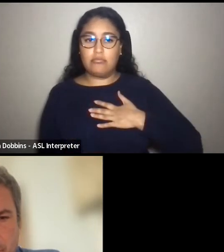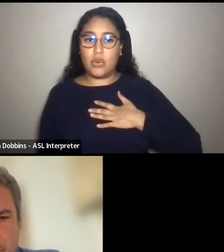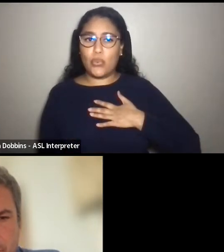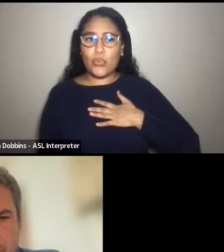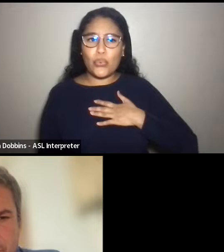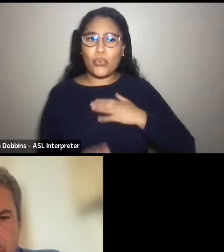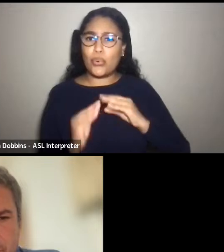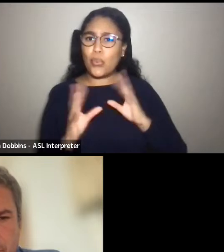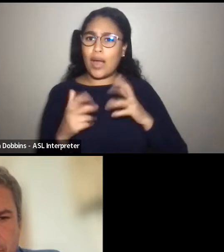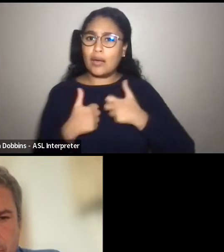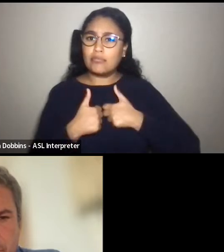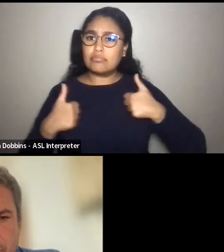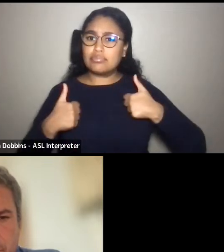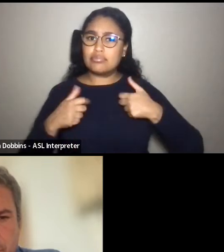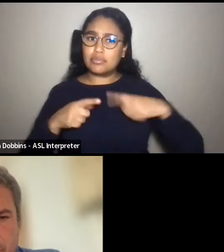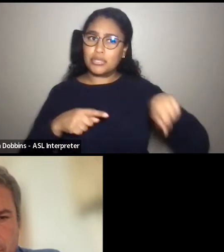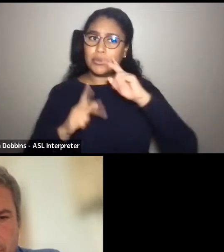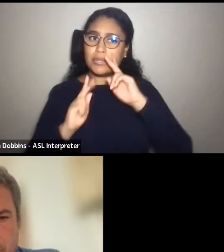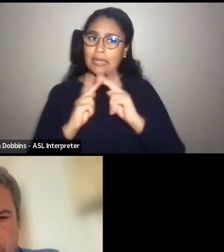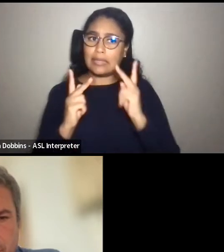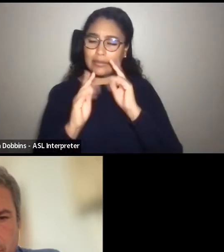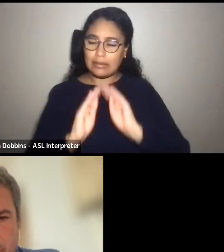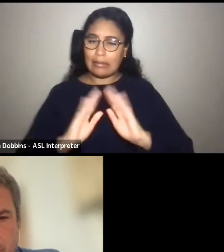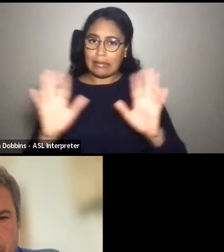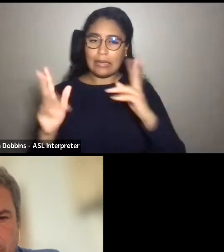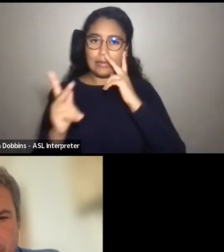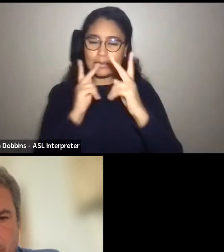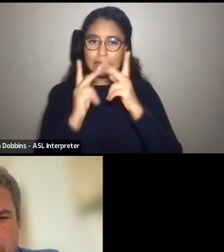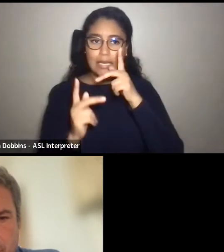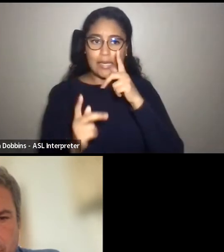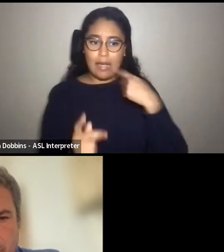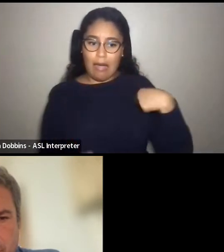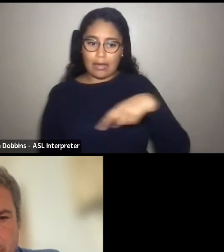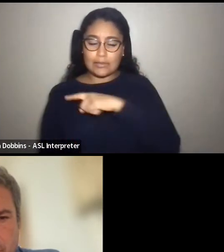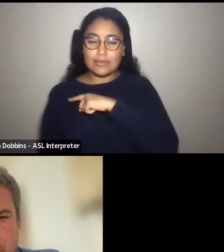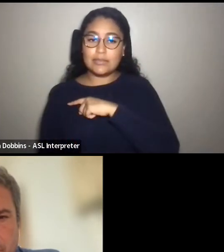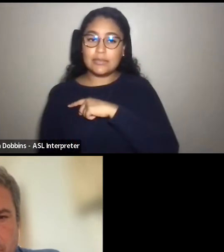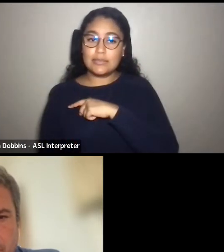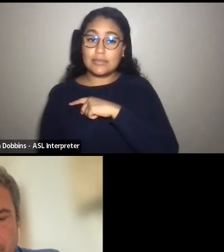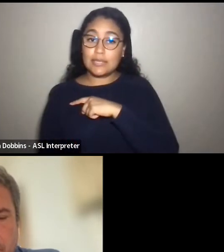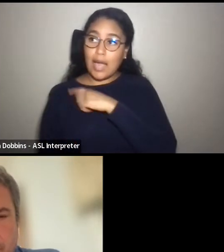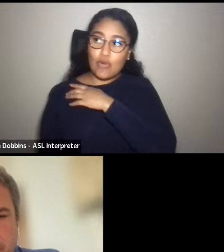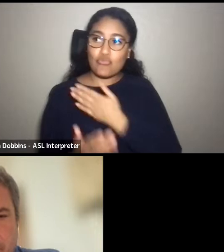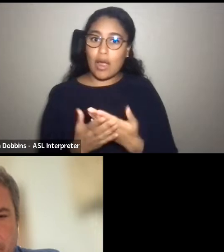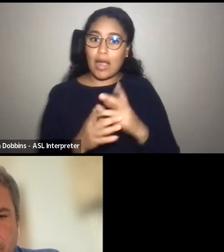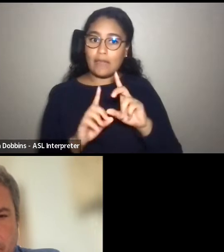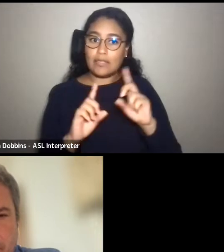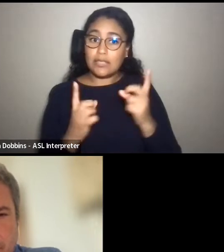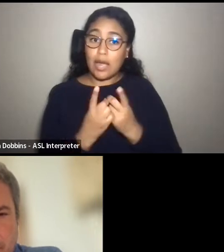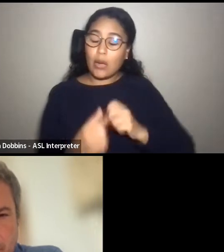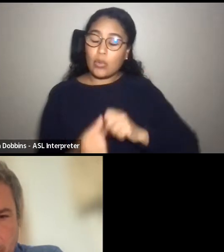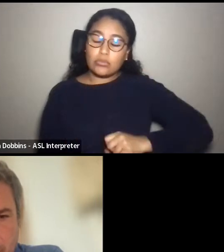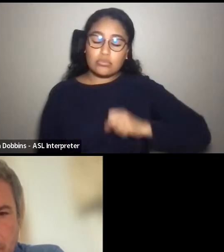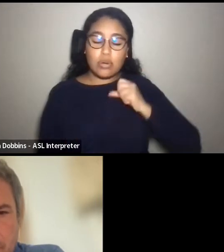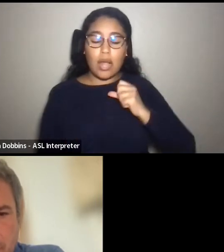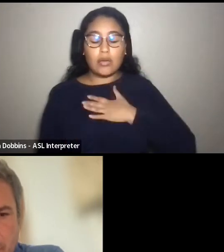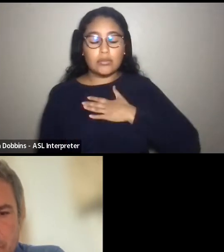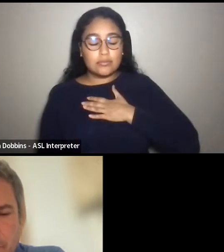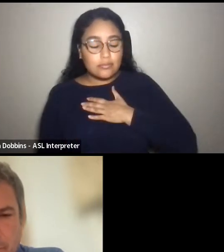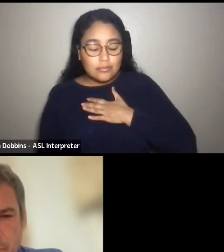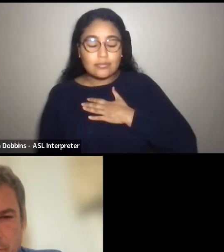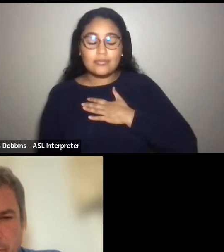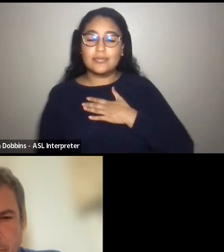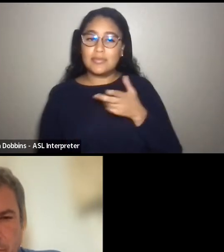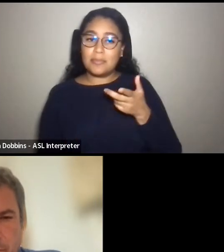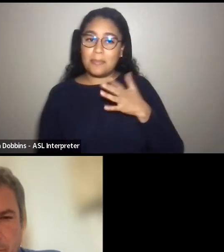seen in a way that I haven't since we came to this district. And I was so proud of the district, so pleased that he